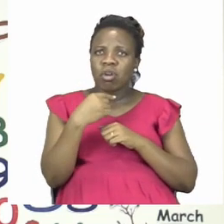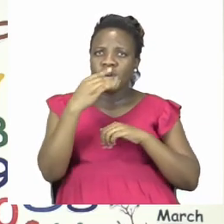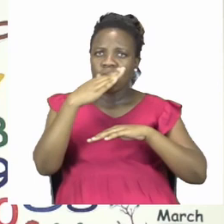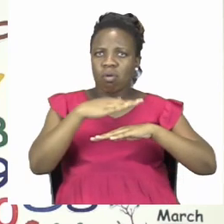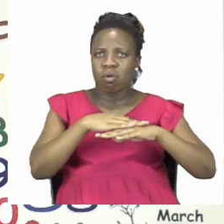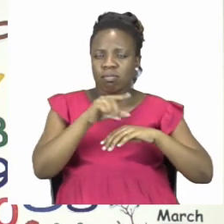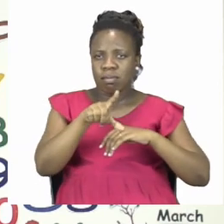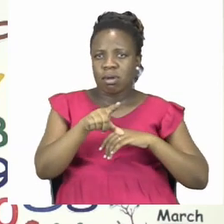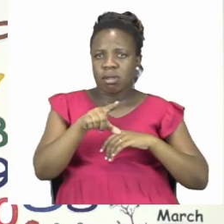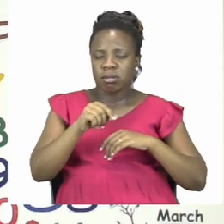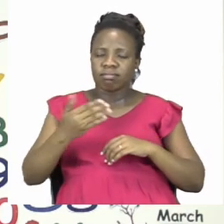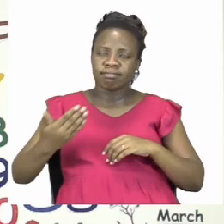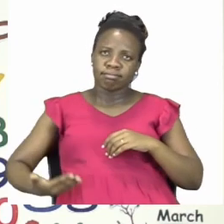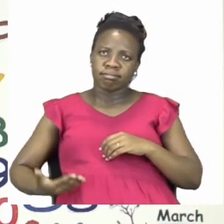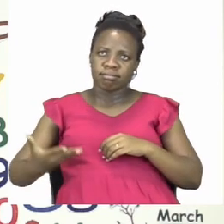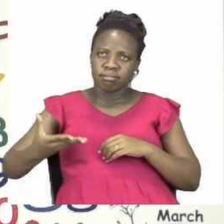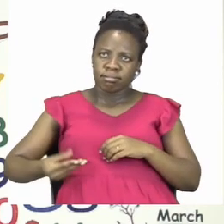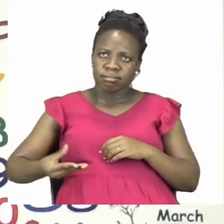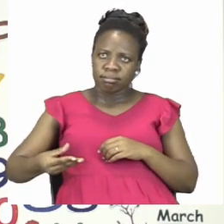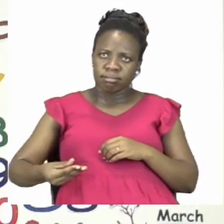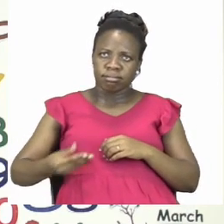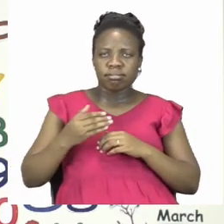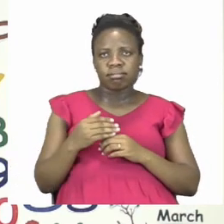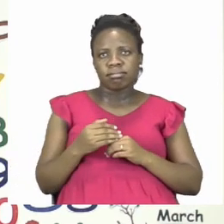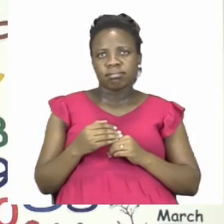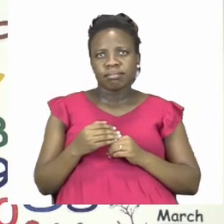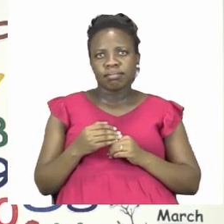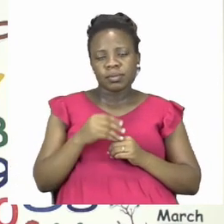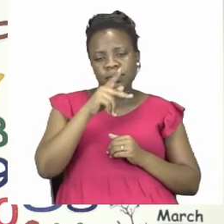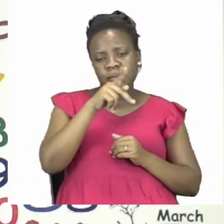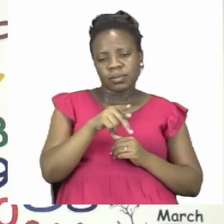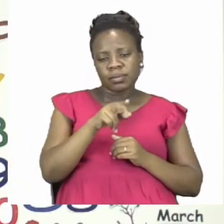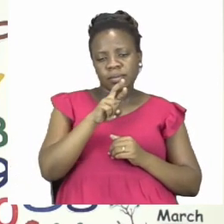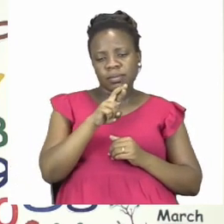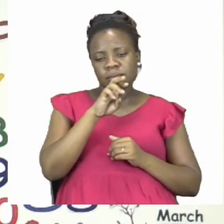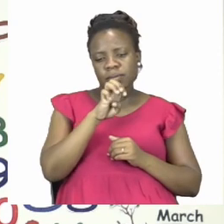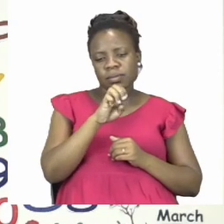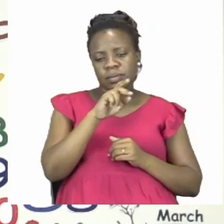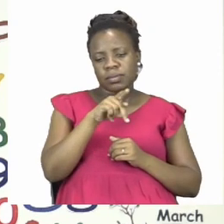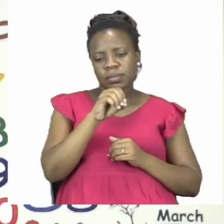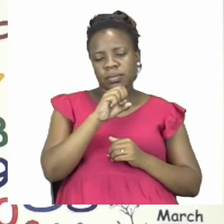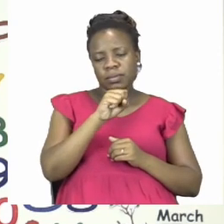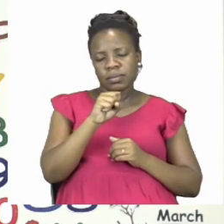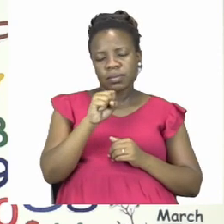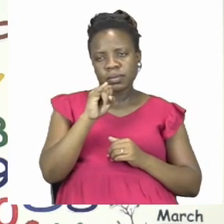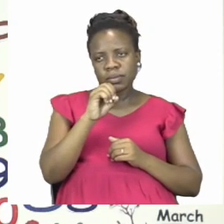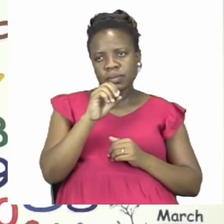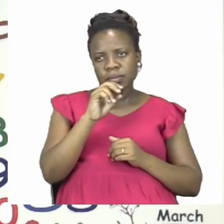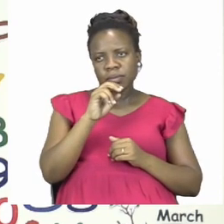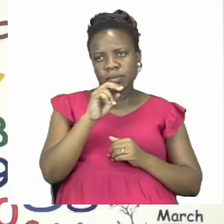sofa. So don't forget, prepositions are words that help us locate objects,